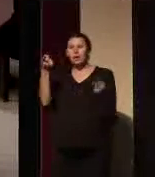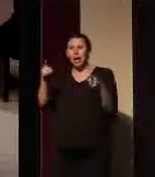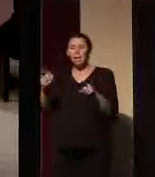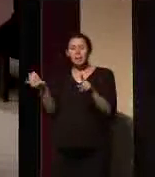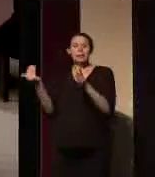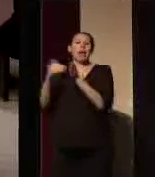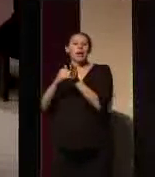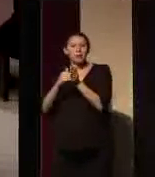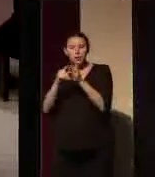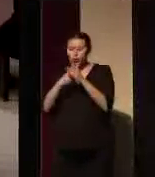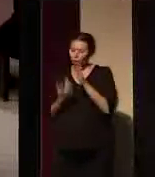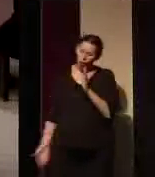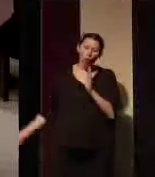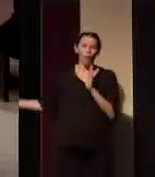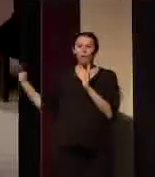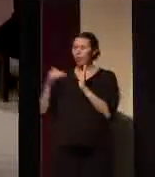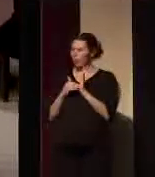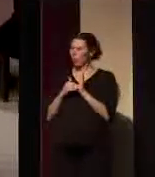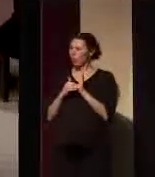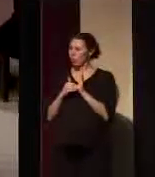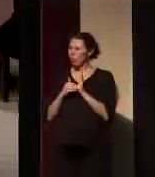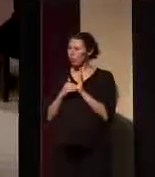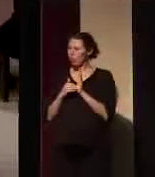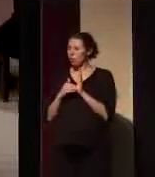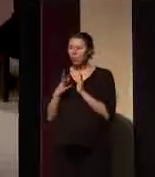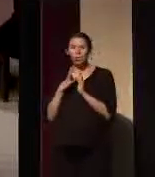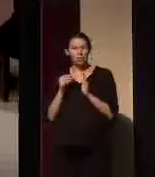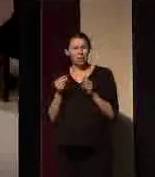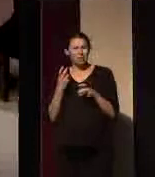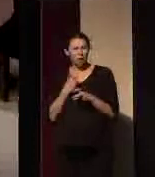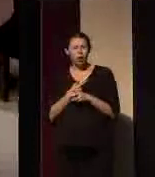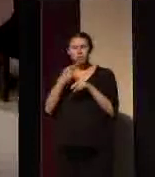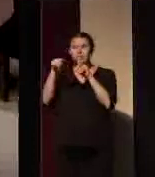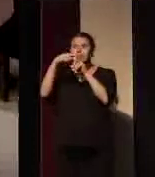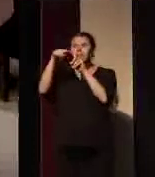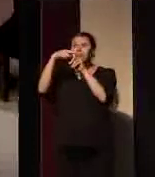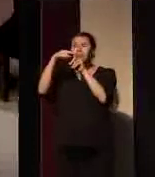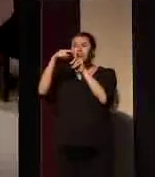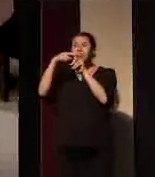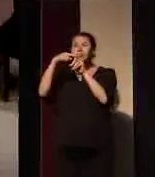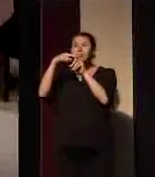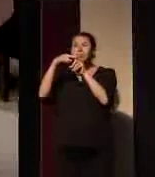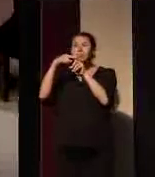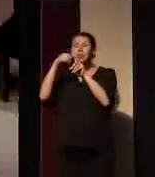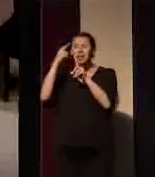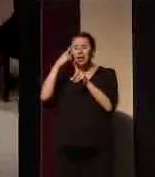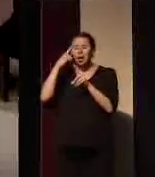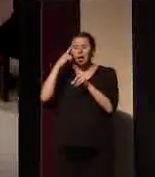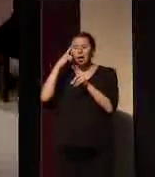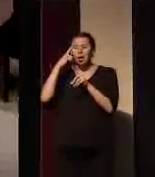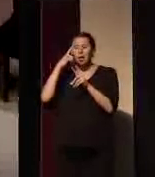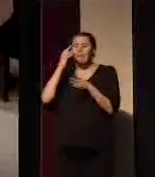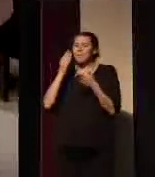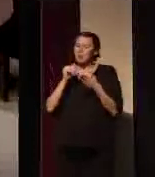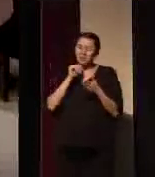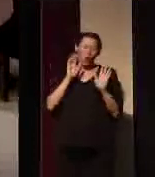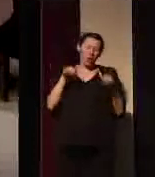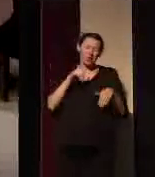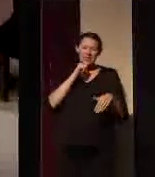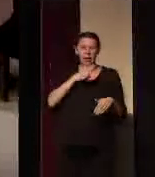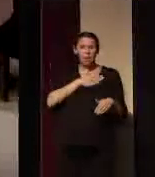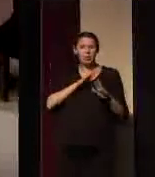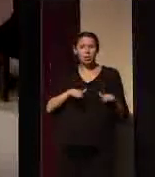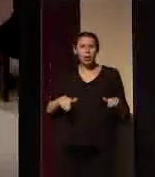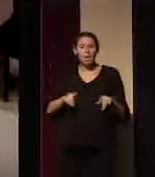And I feel like it's hard to stay positive when you remember, maybe it's not your child, but it's somebody's child.